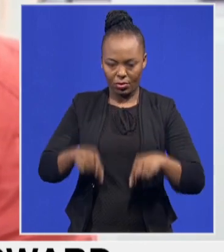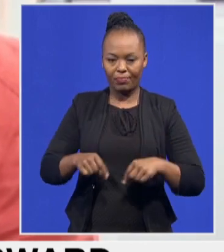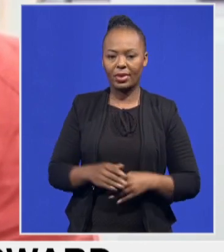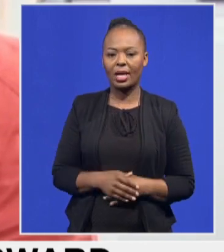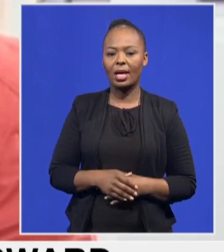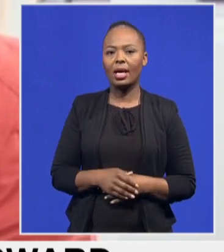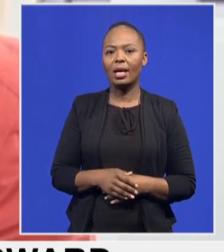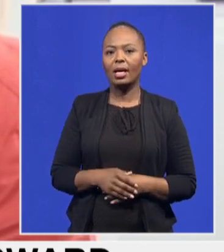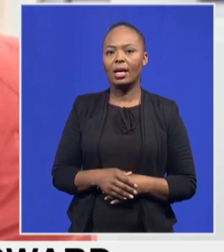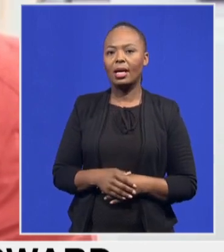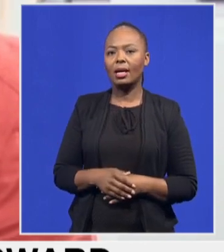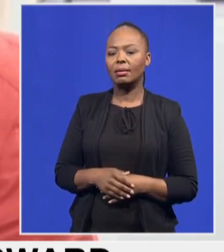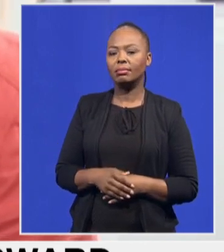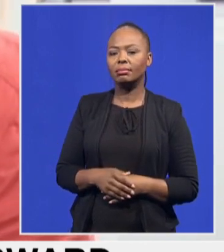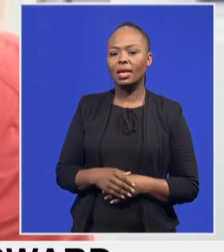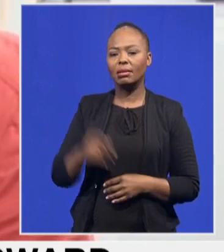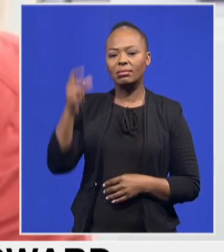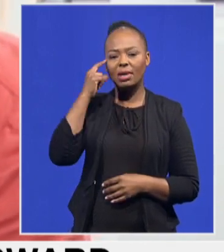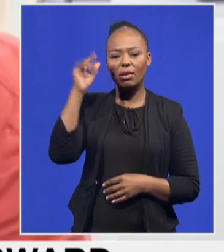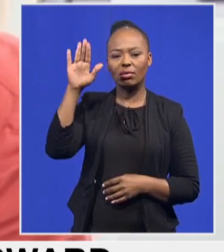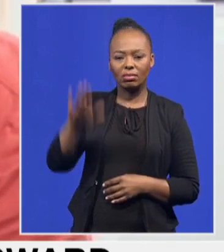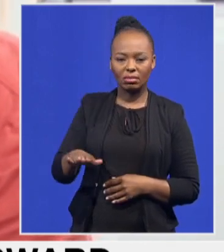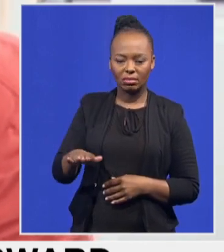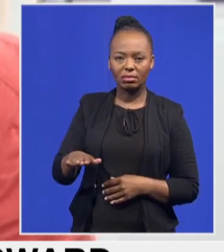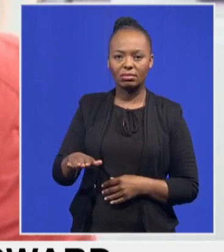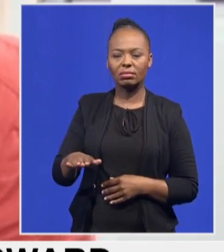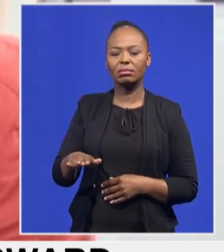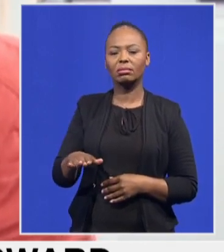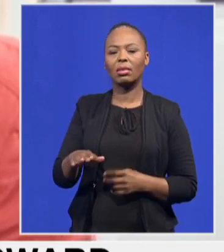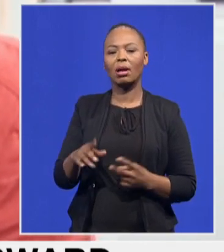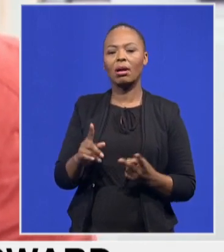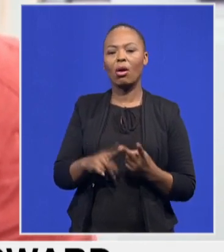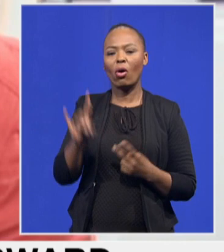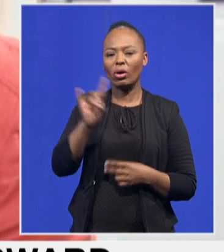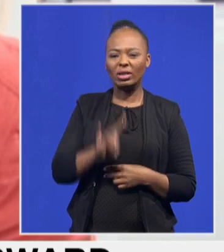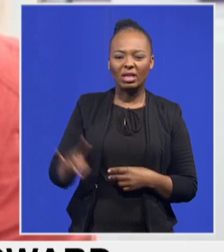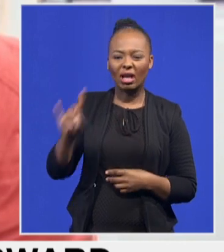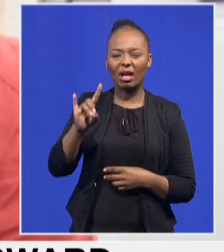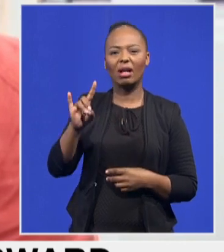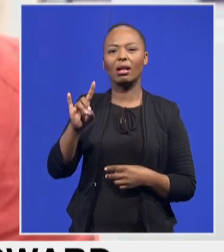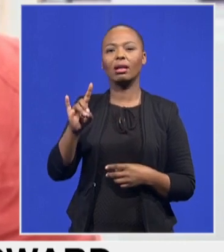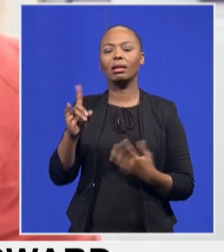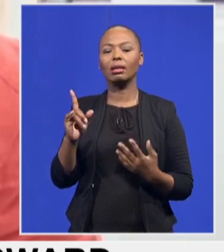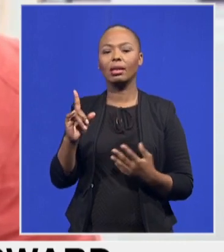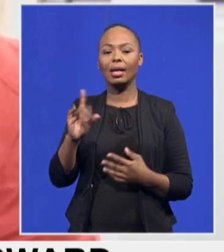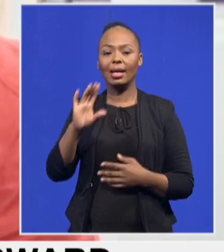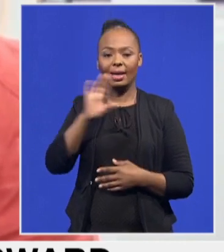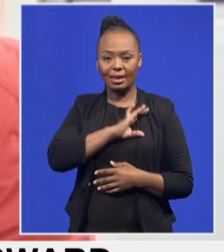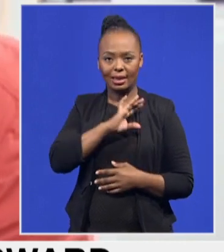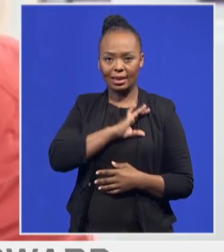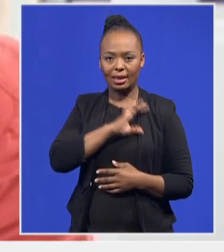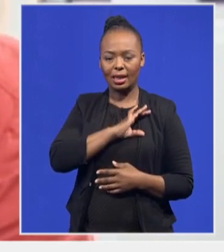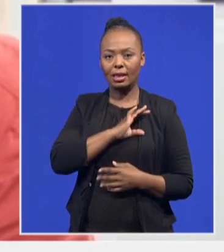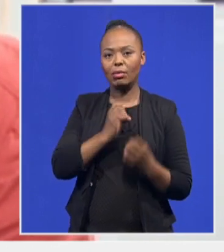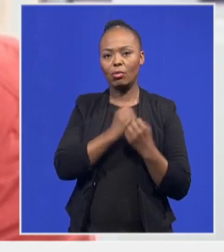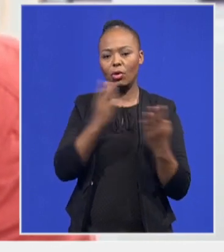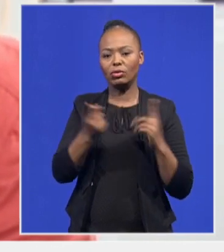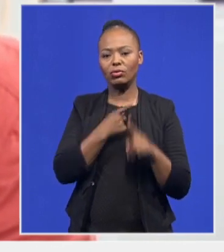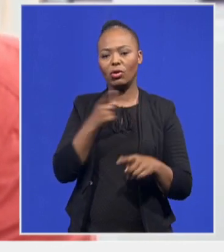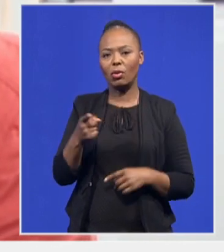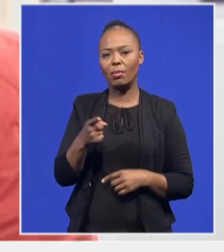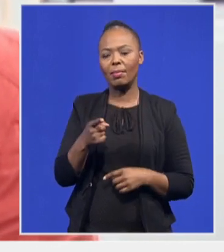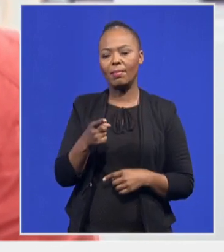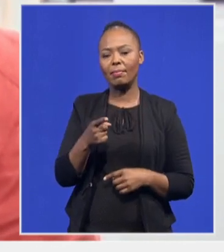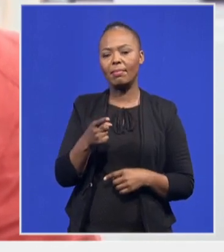guest houses, hotels, luxury game lodges. My clientele is high-end, mainly from the German-speaking